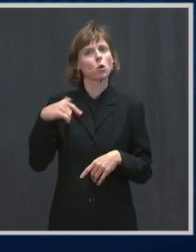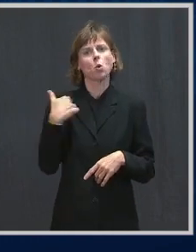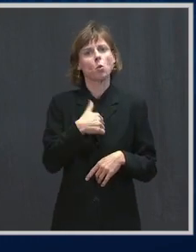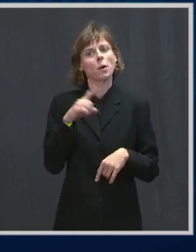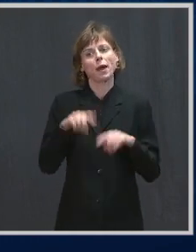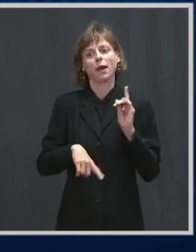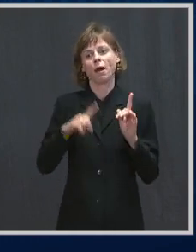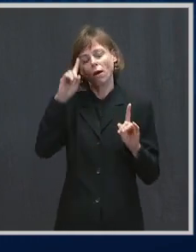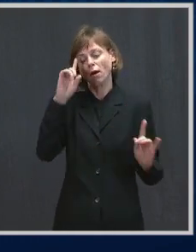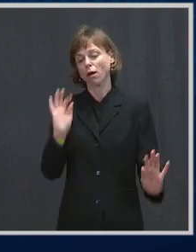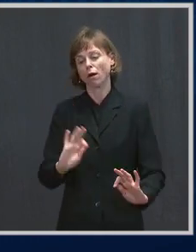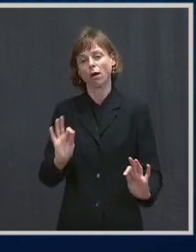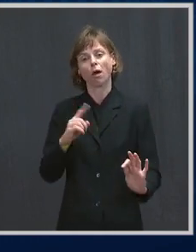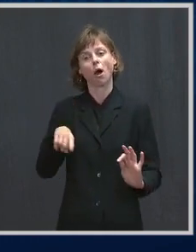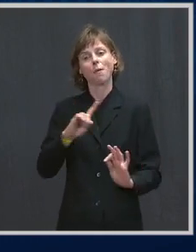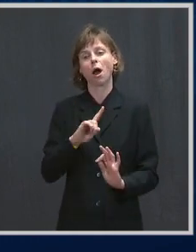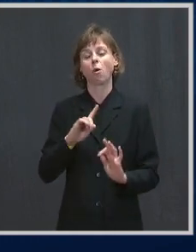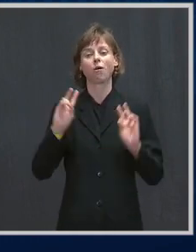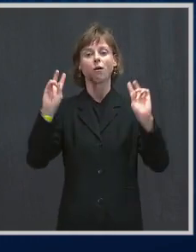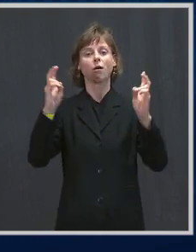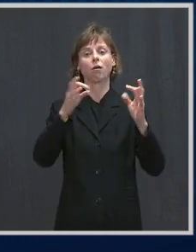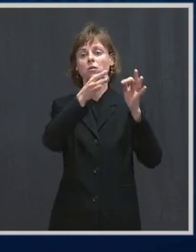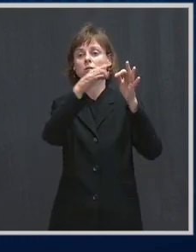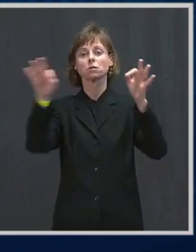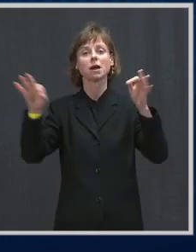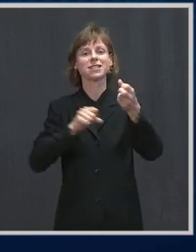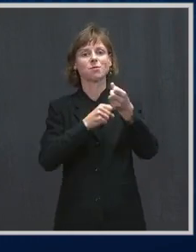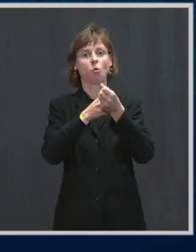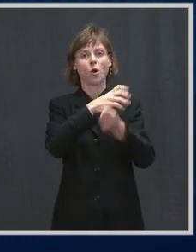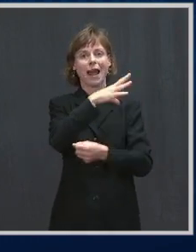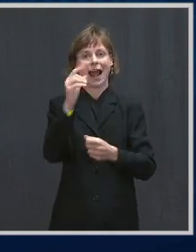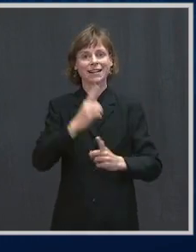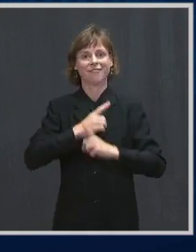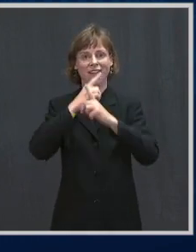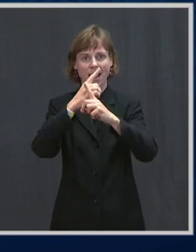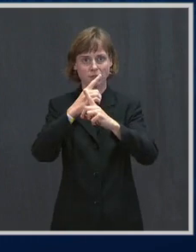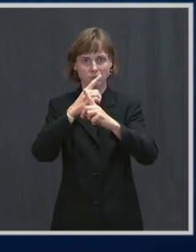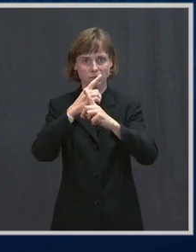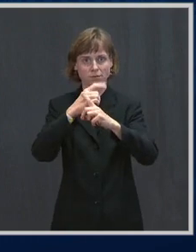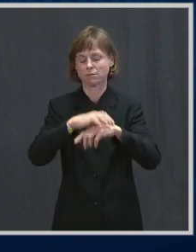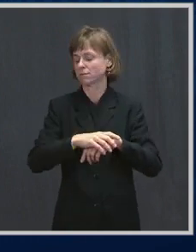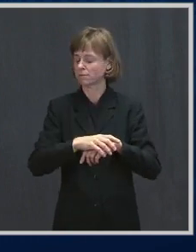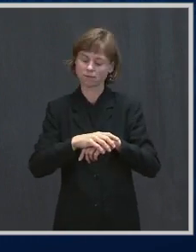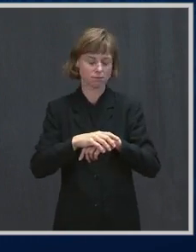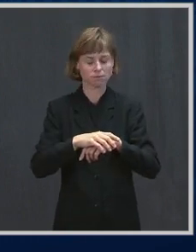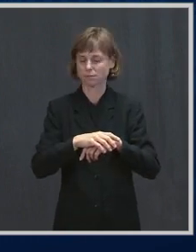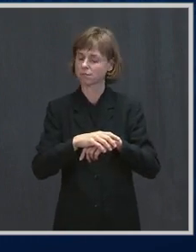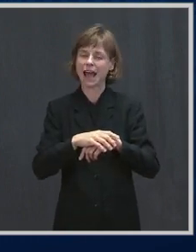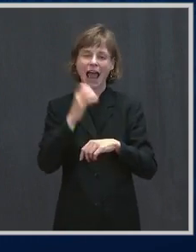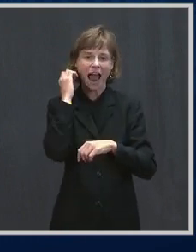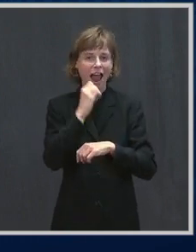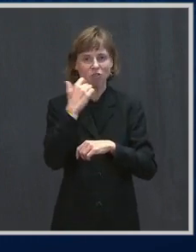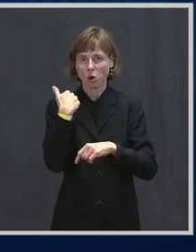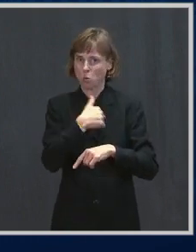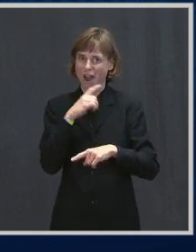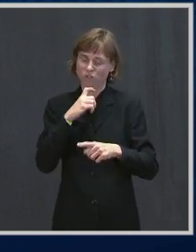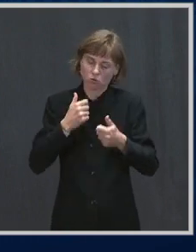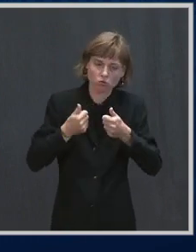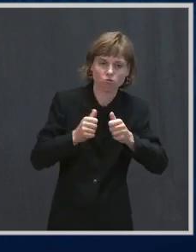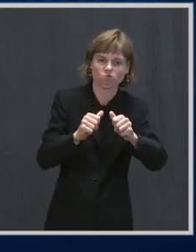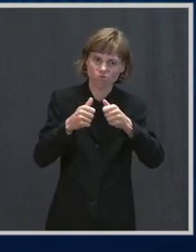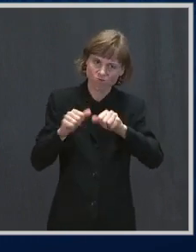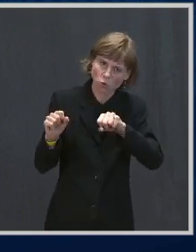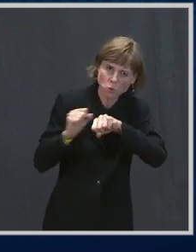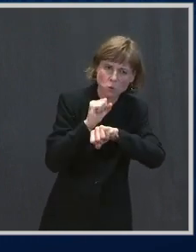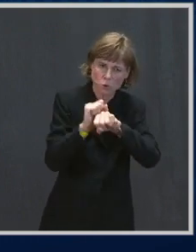granted to support and defend. Every day, we have to breathe new life into them. That